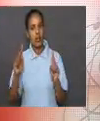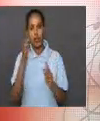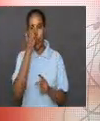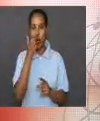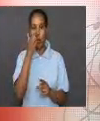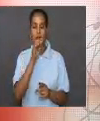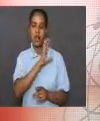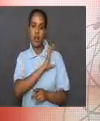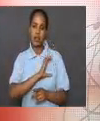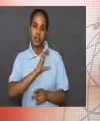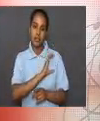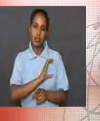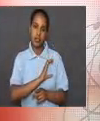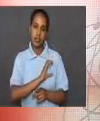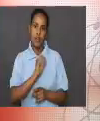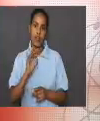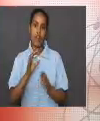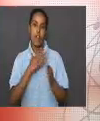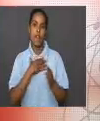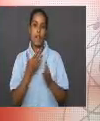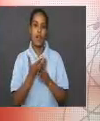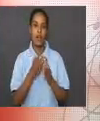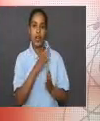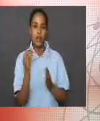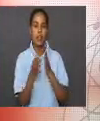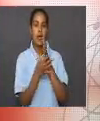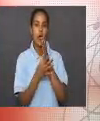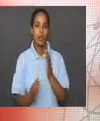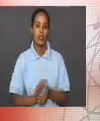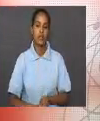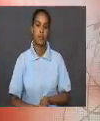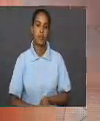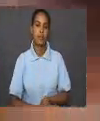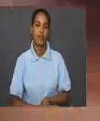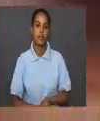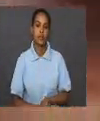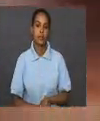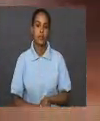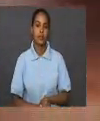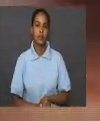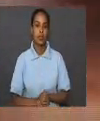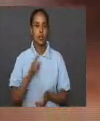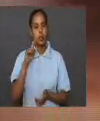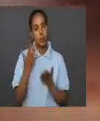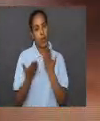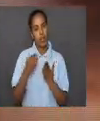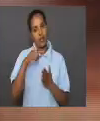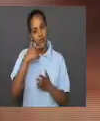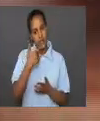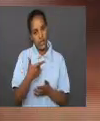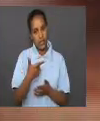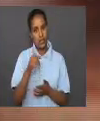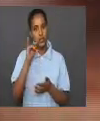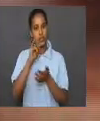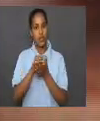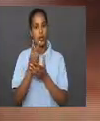common characteristics of fats and oils. You might have said